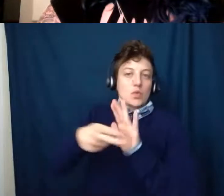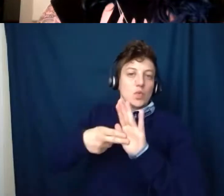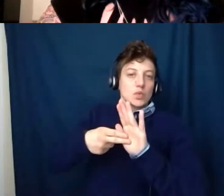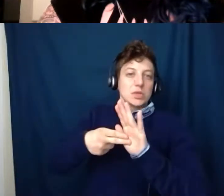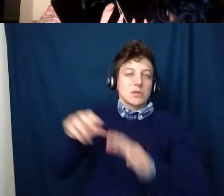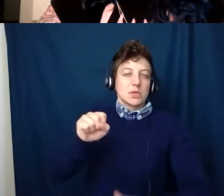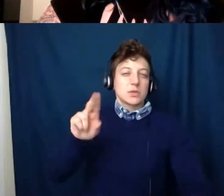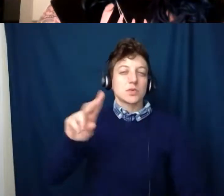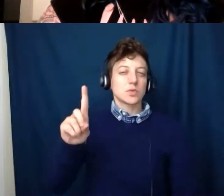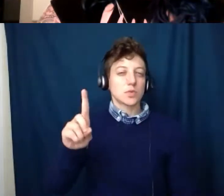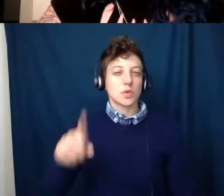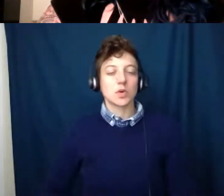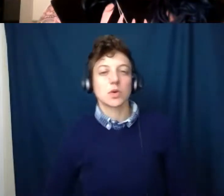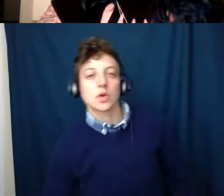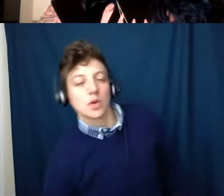But I think,